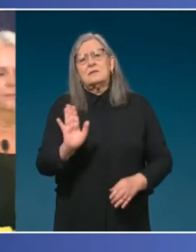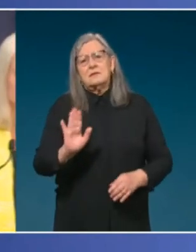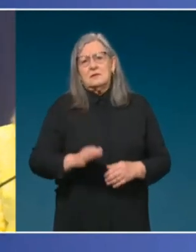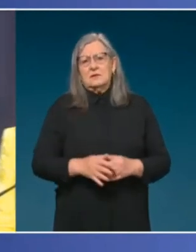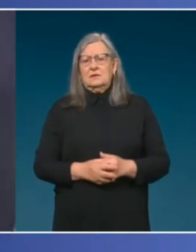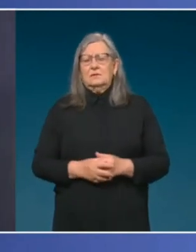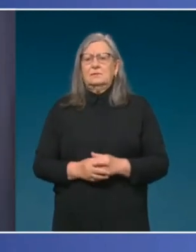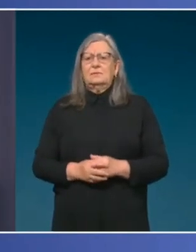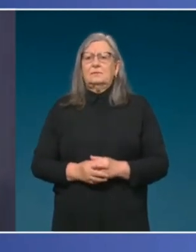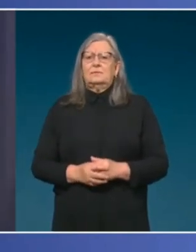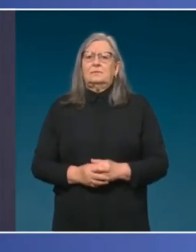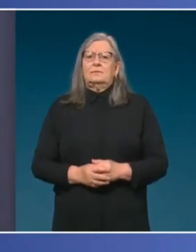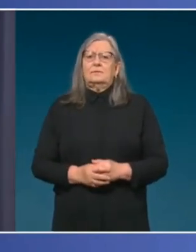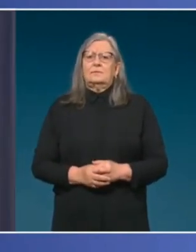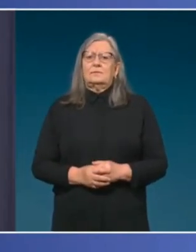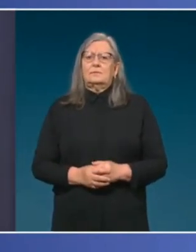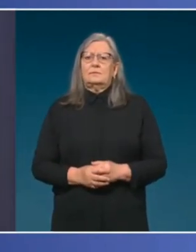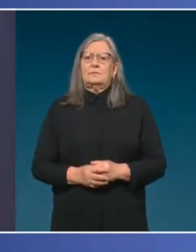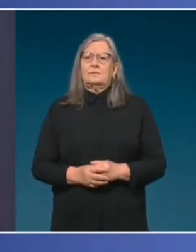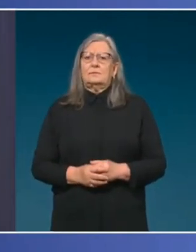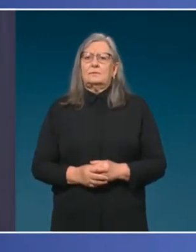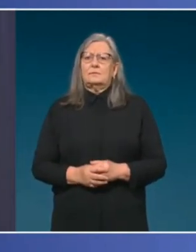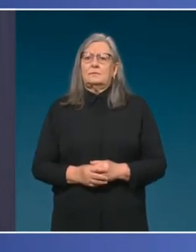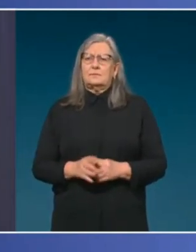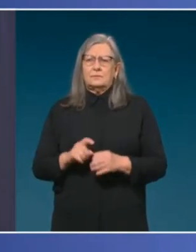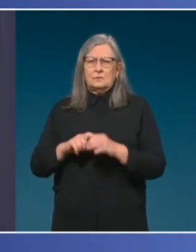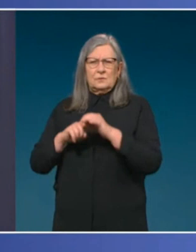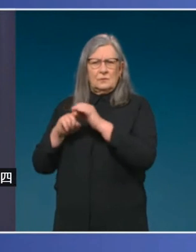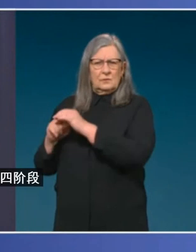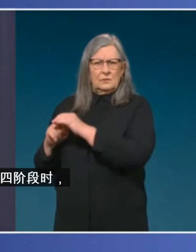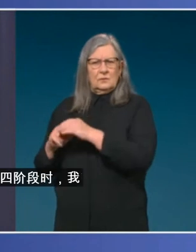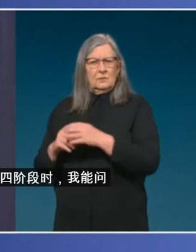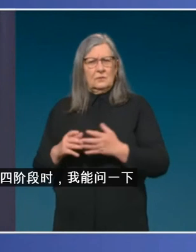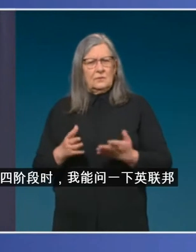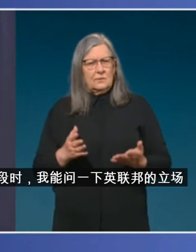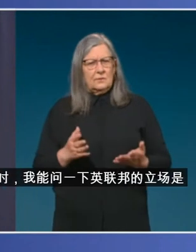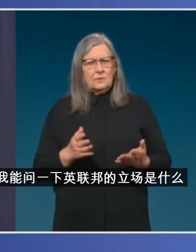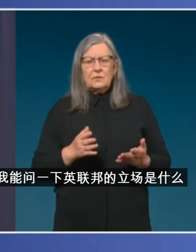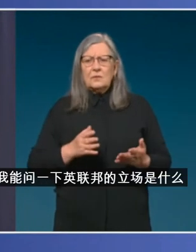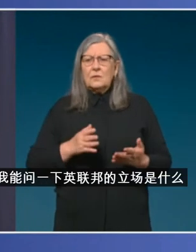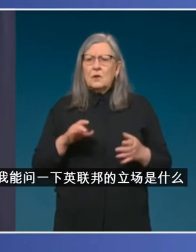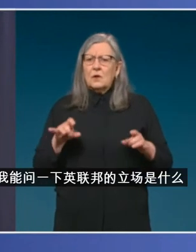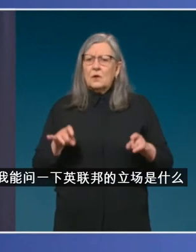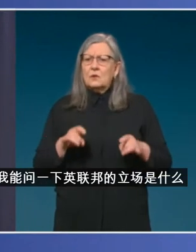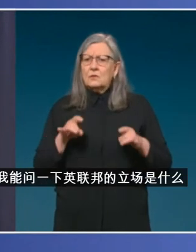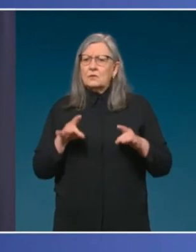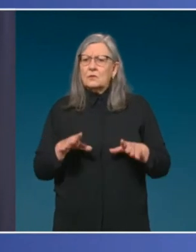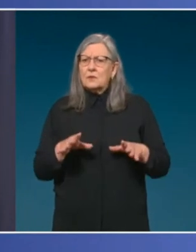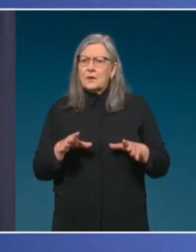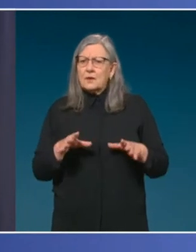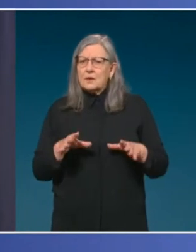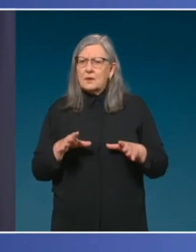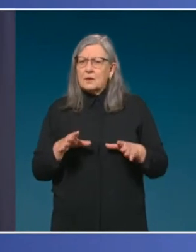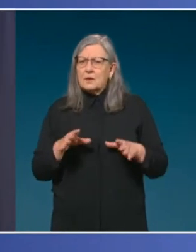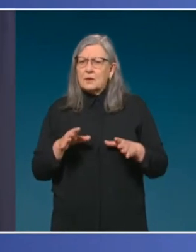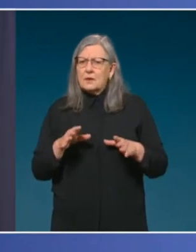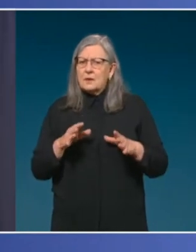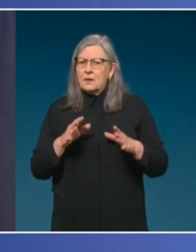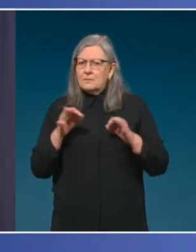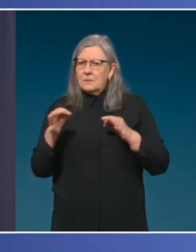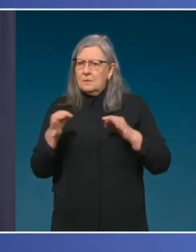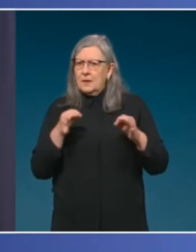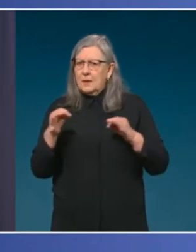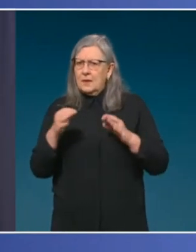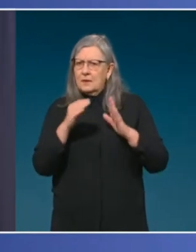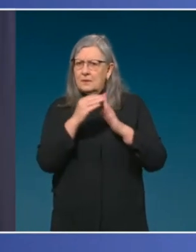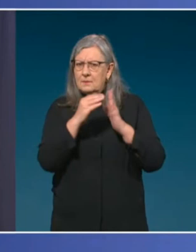the Commonwealth's position is on the threshold of when we move from the third to the fourth phase of the national plan, when we're supposed to have international borders